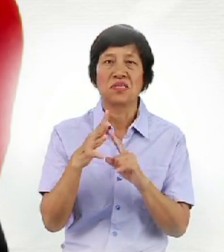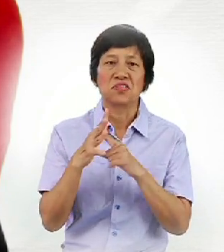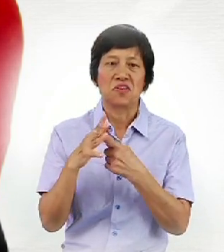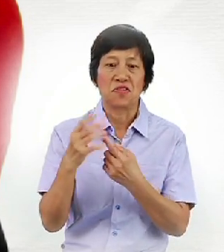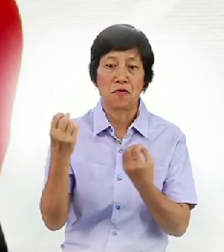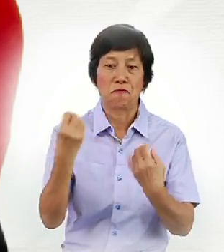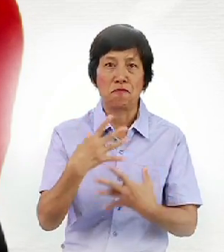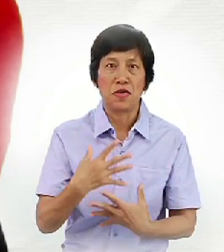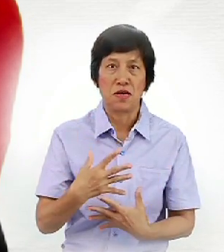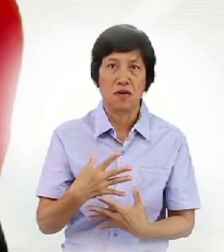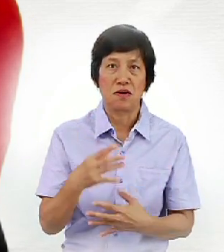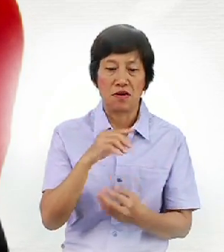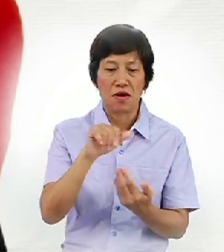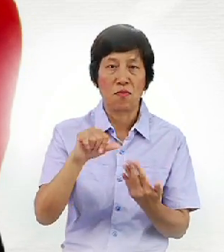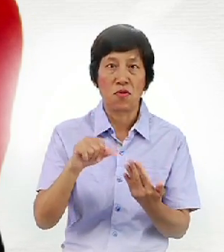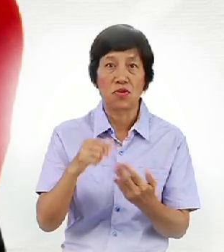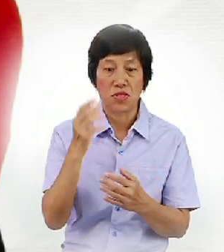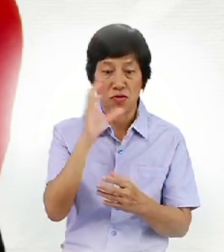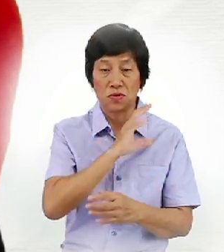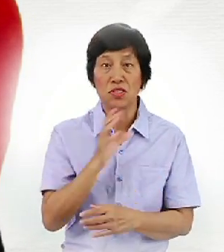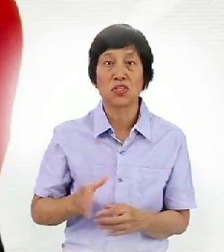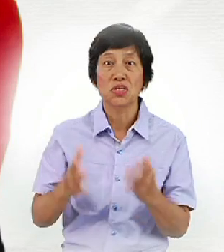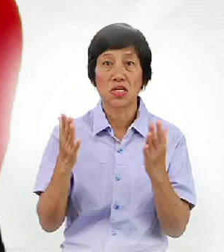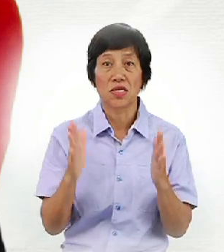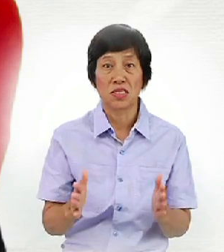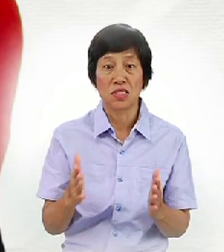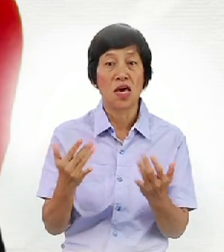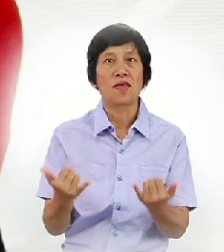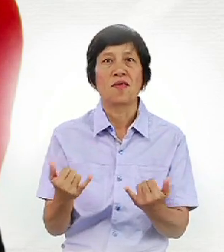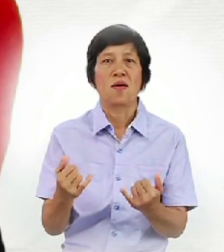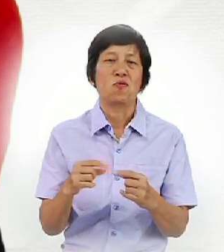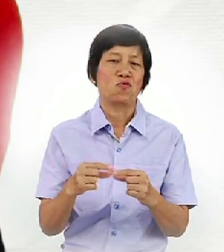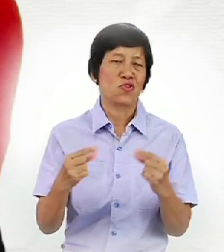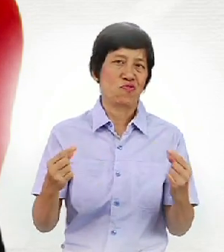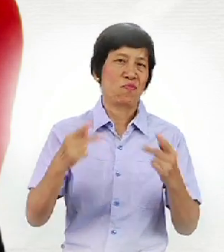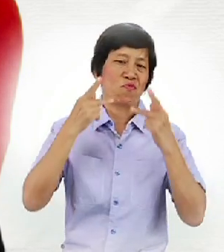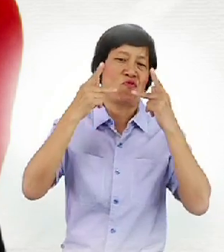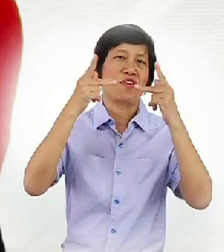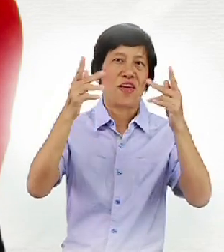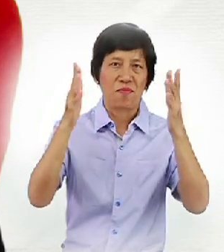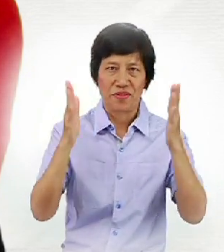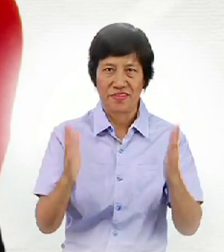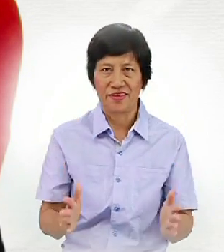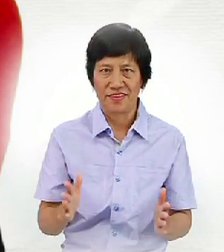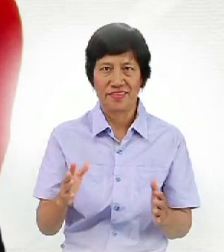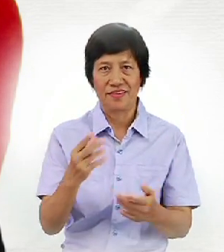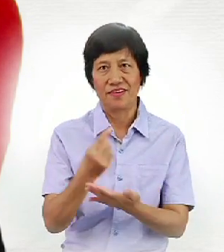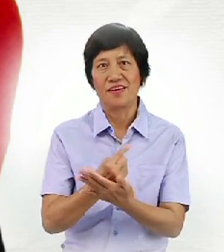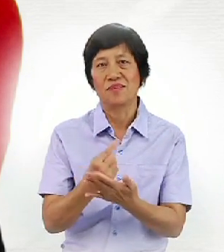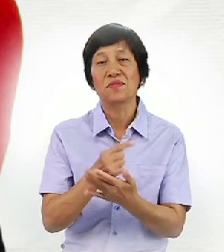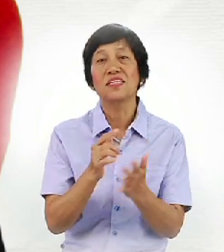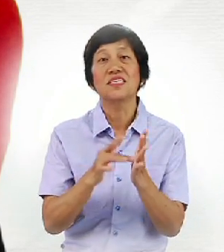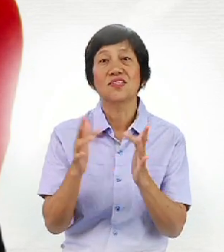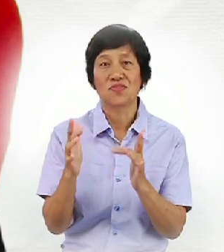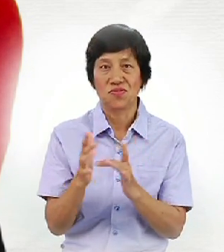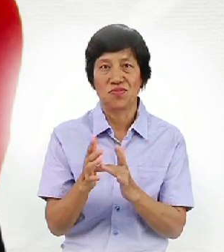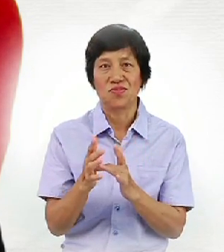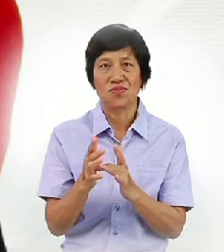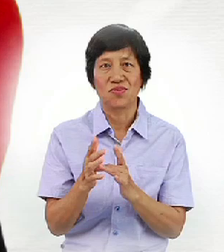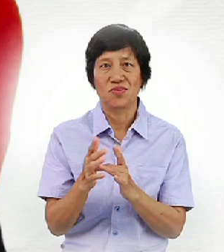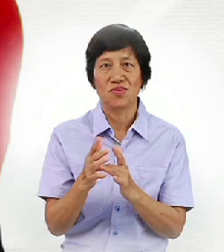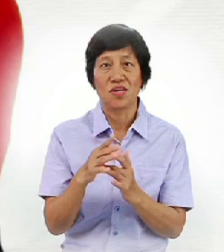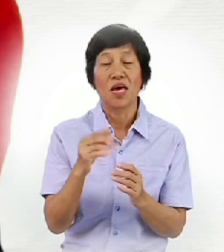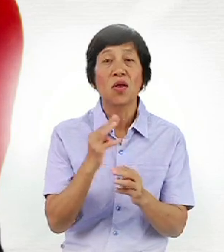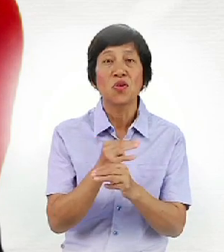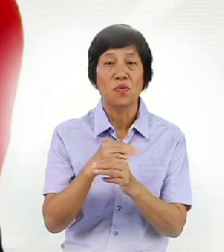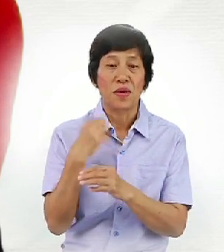fear among the Christians now is the great proclaimer of the gospel of Jesus. And